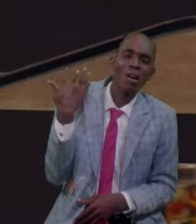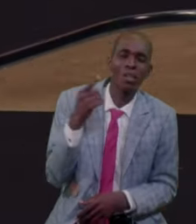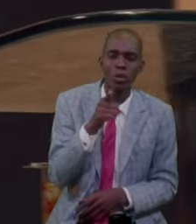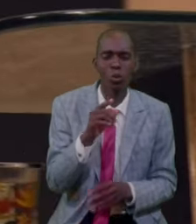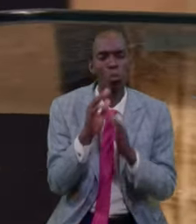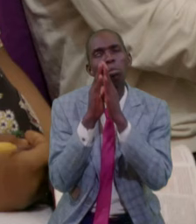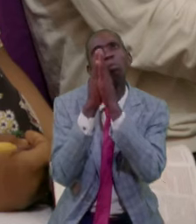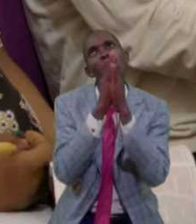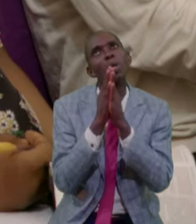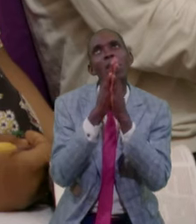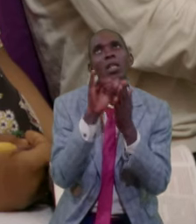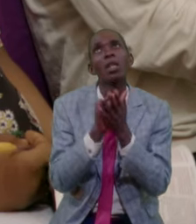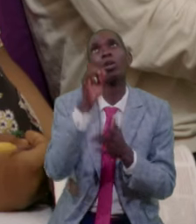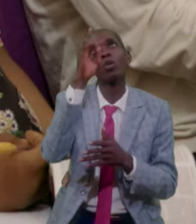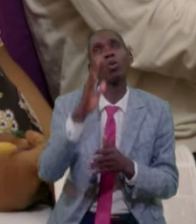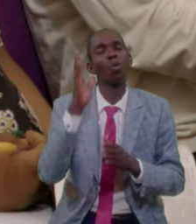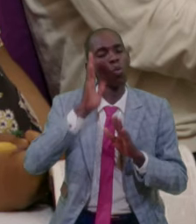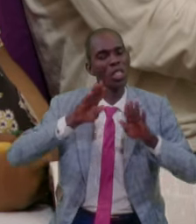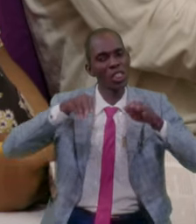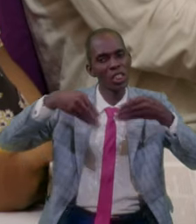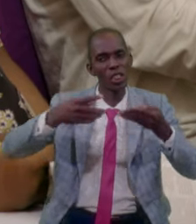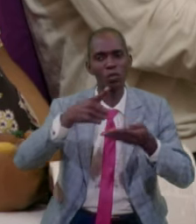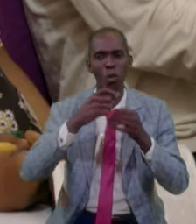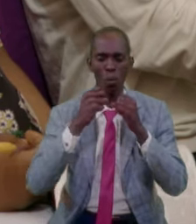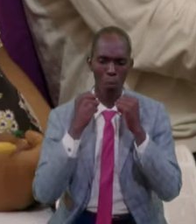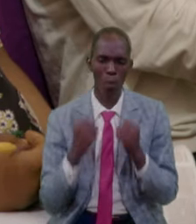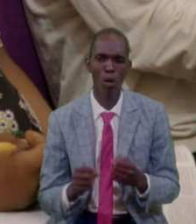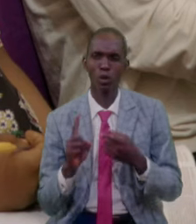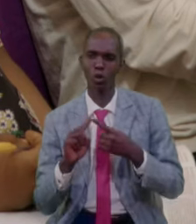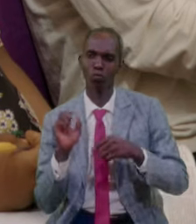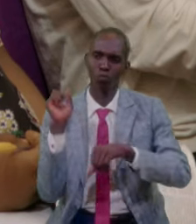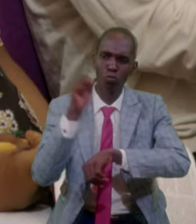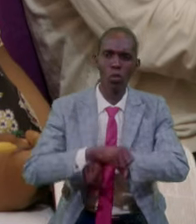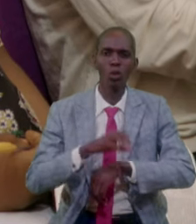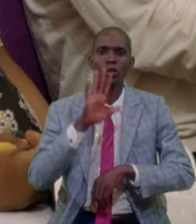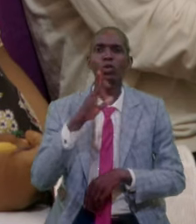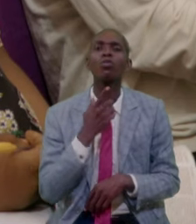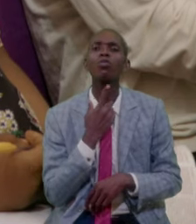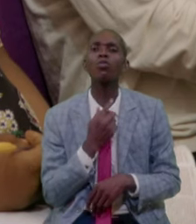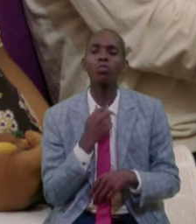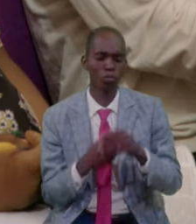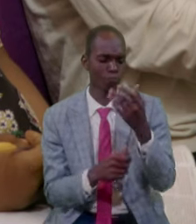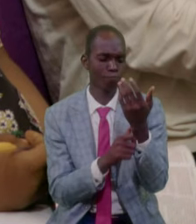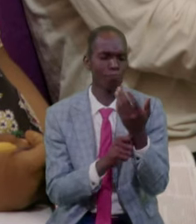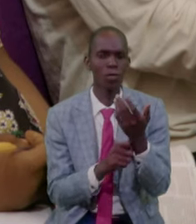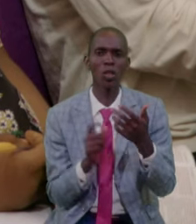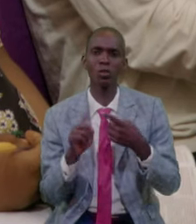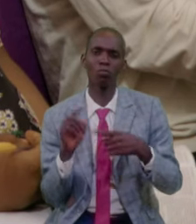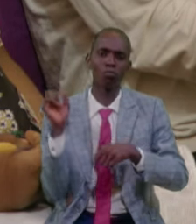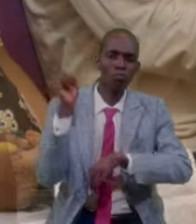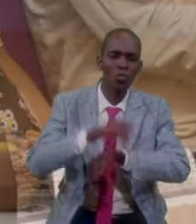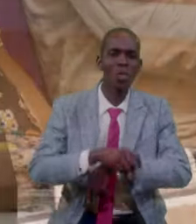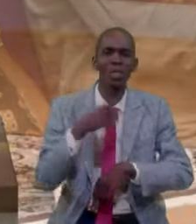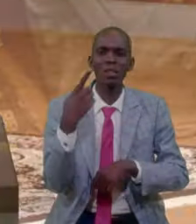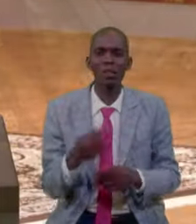that God will give you the power to subdue the flesh and subdue the depravity that